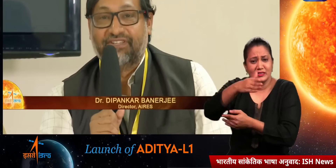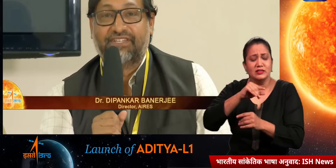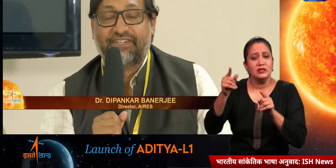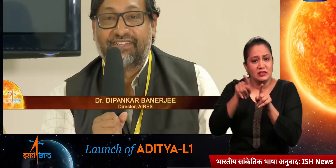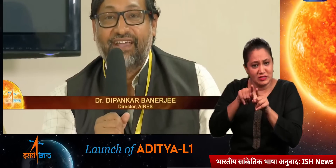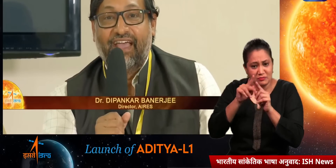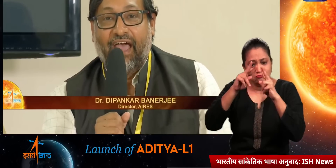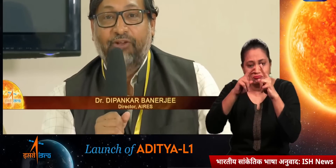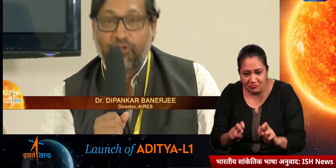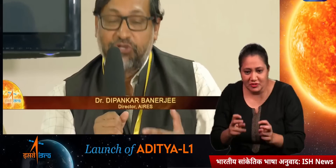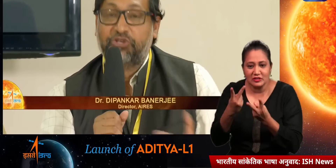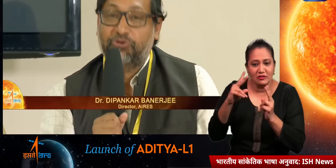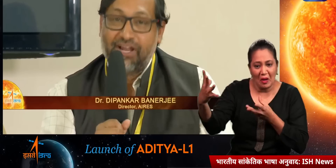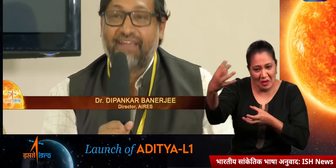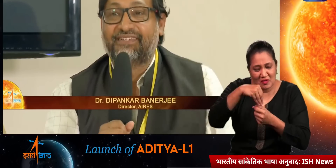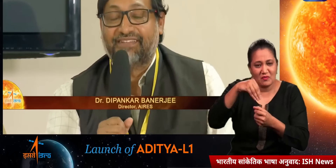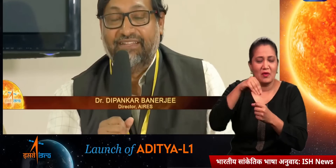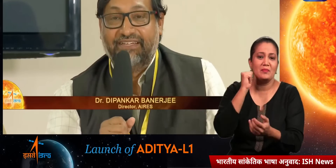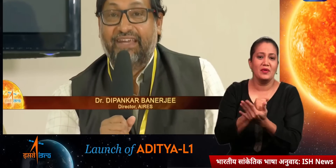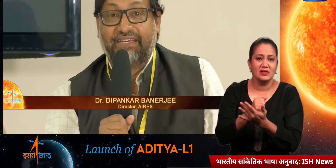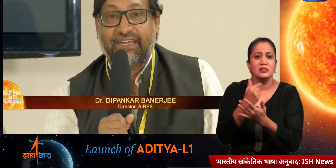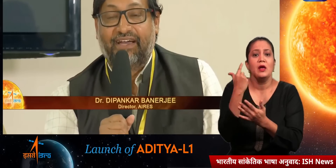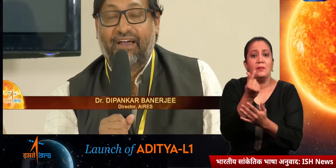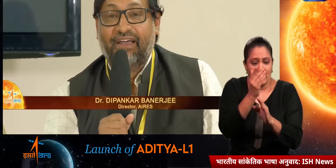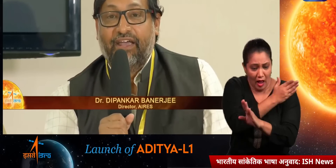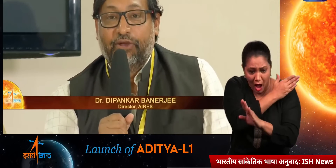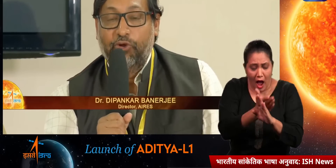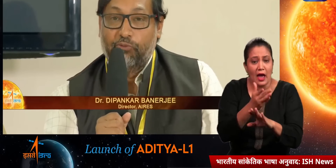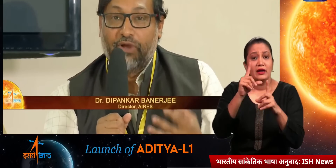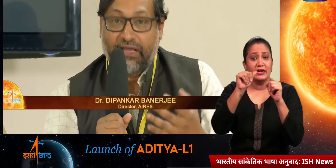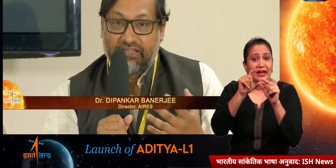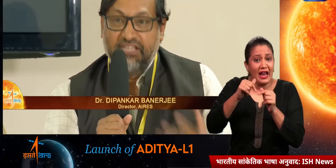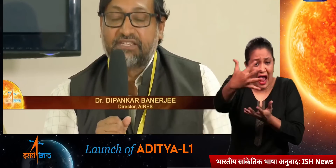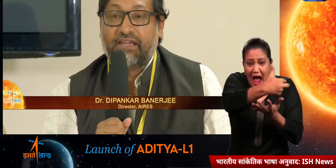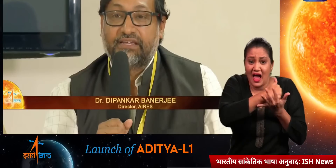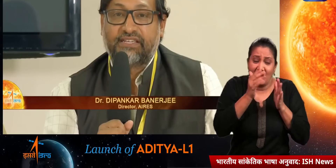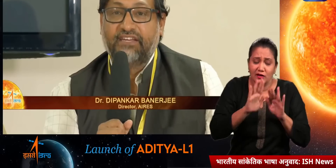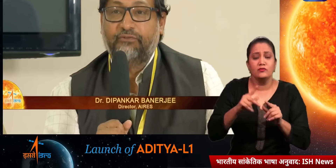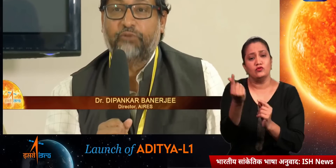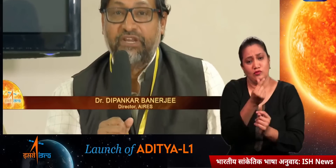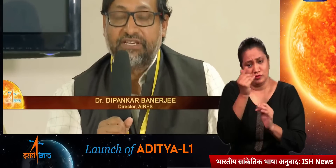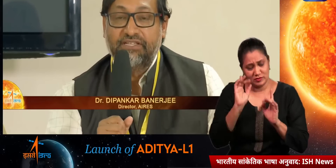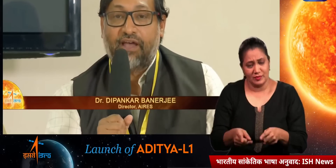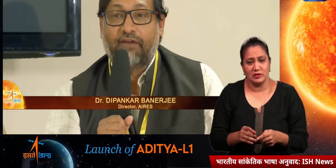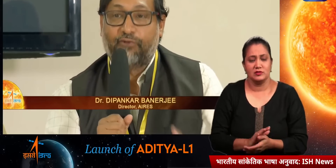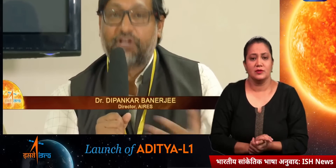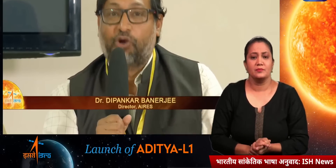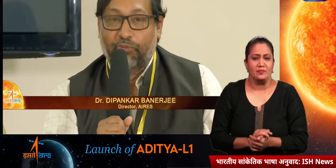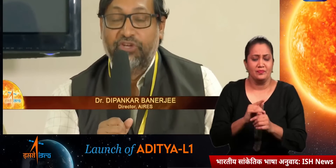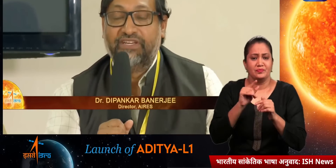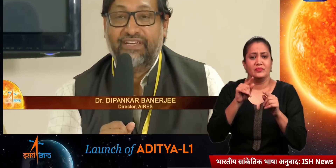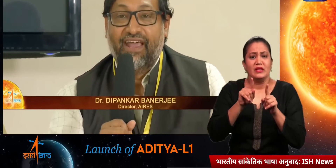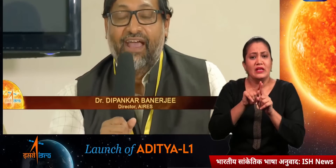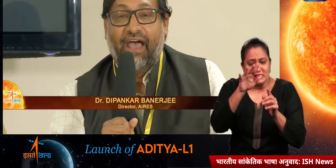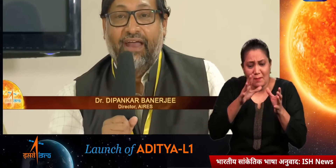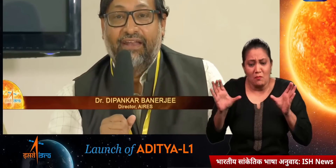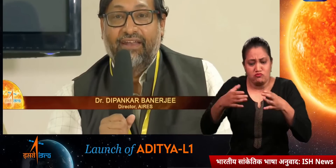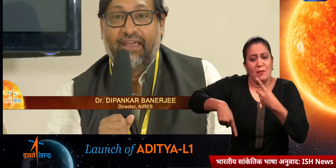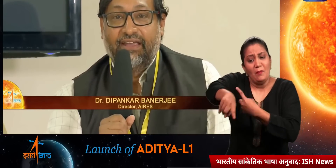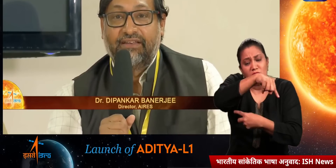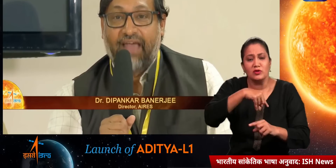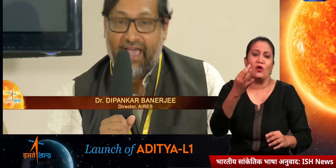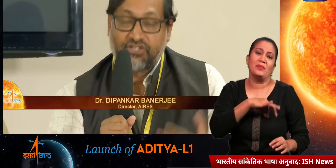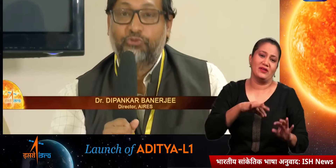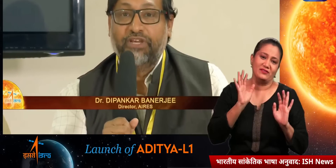into the research and also utilizes the data. These scientific missions are for the community,